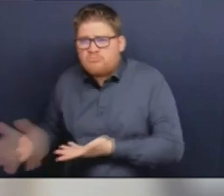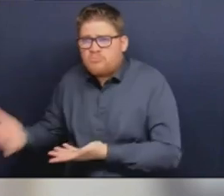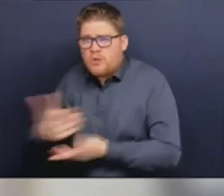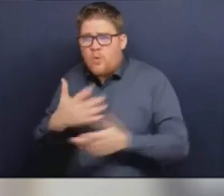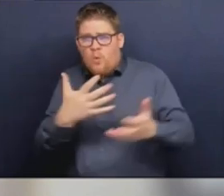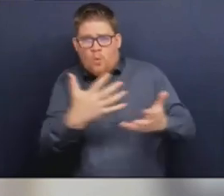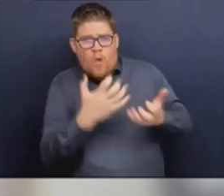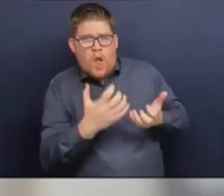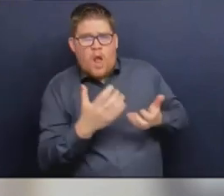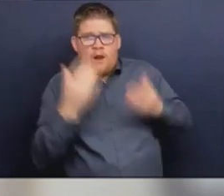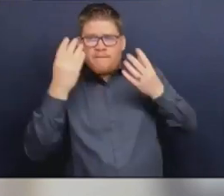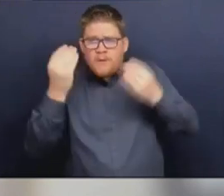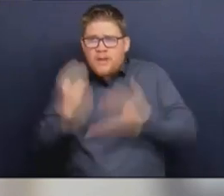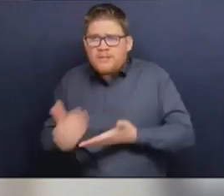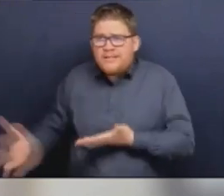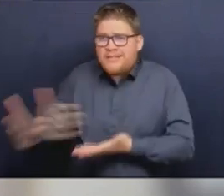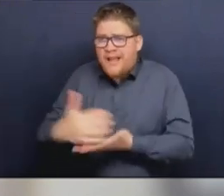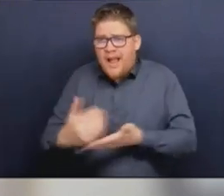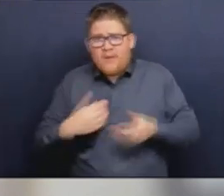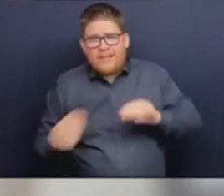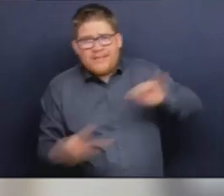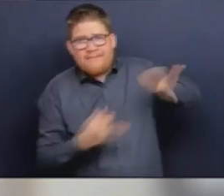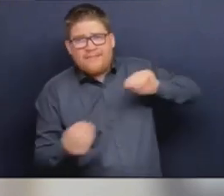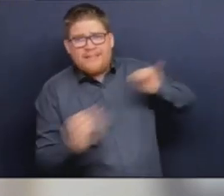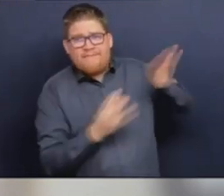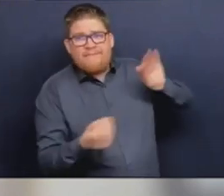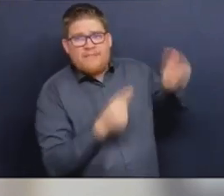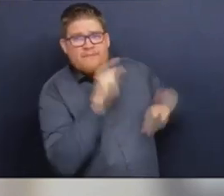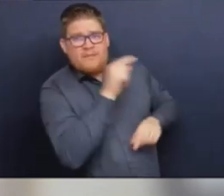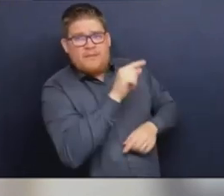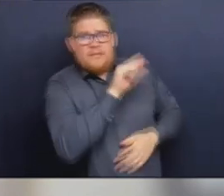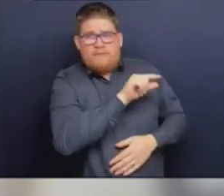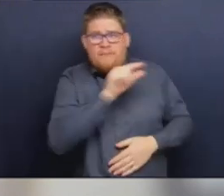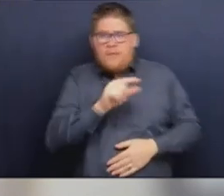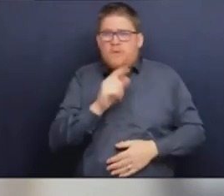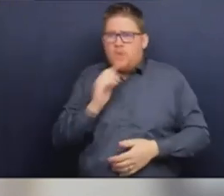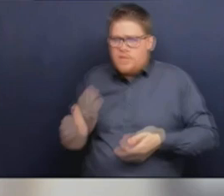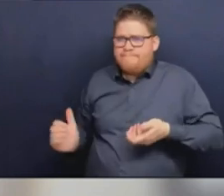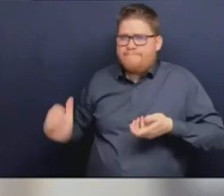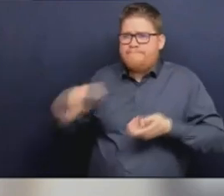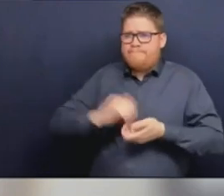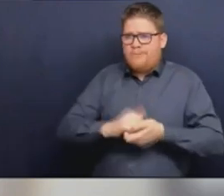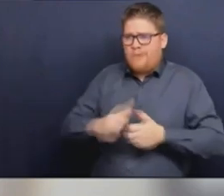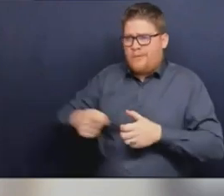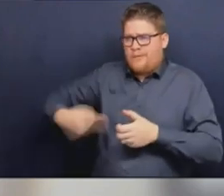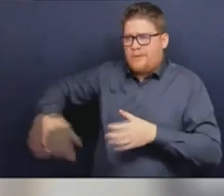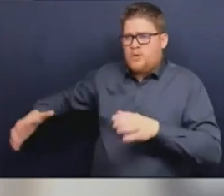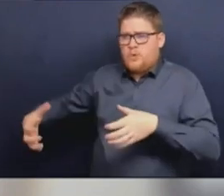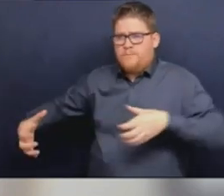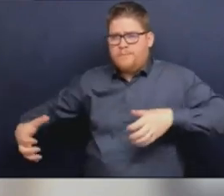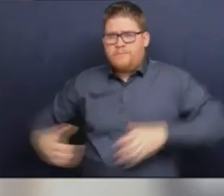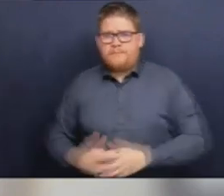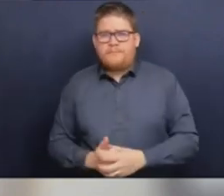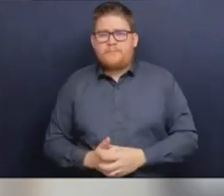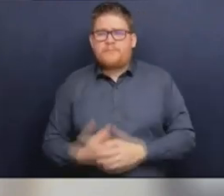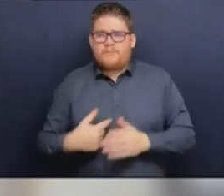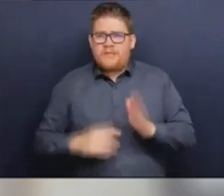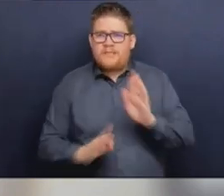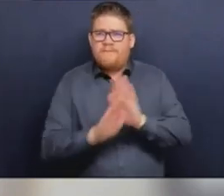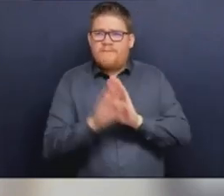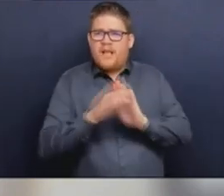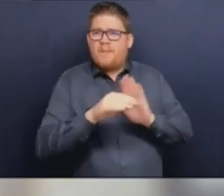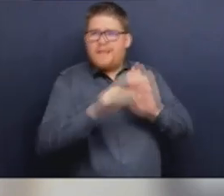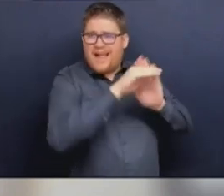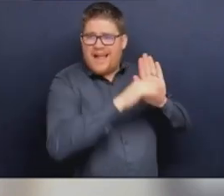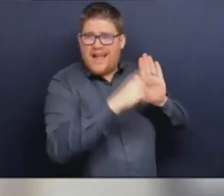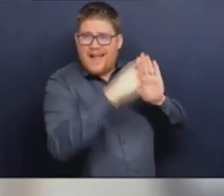access to race-based data. We worked in partnership to develop this legislation as per the